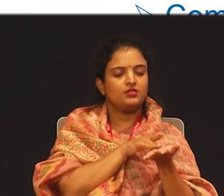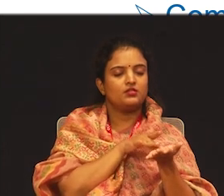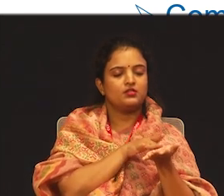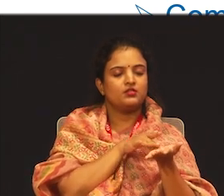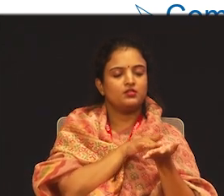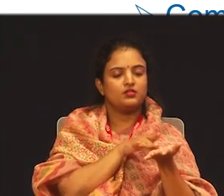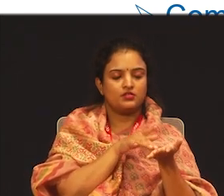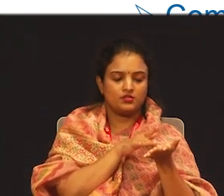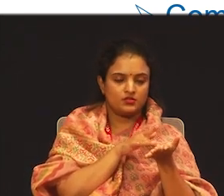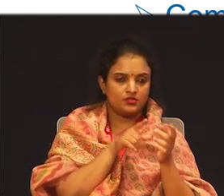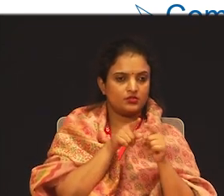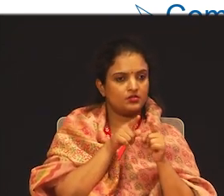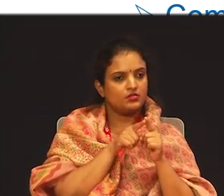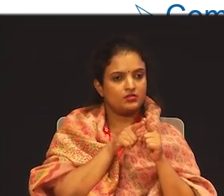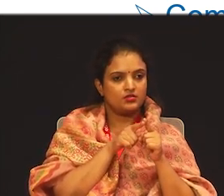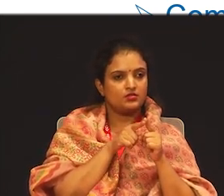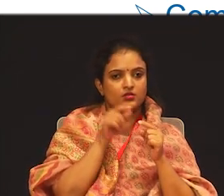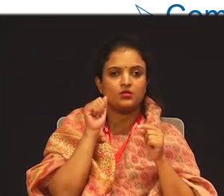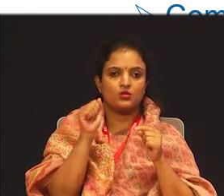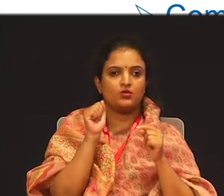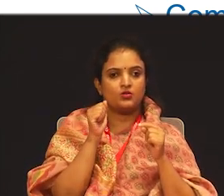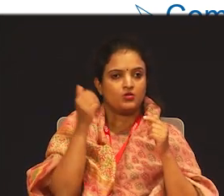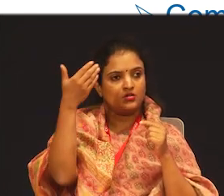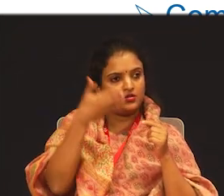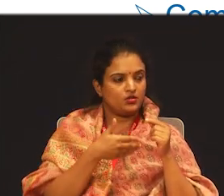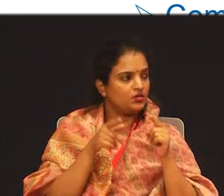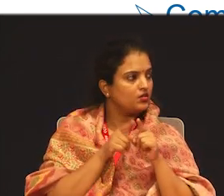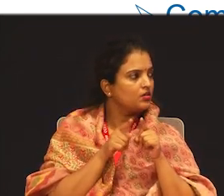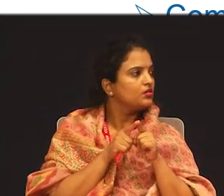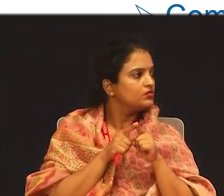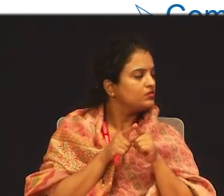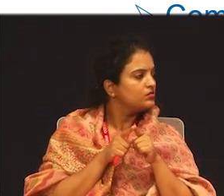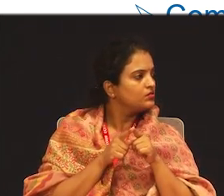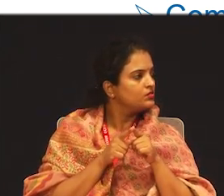dots. That's a Braille script for you and me.